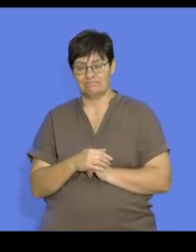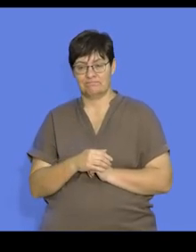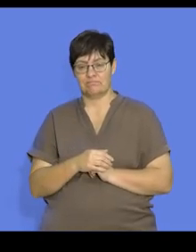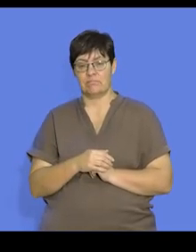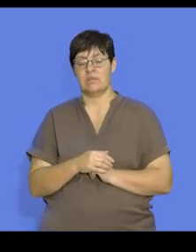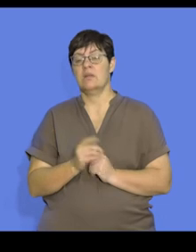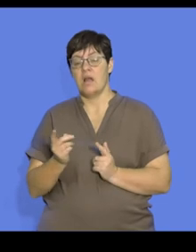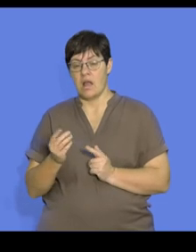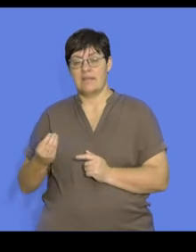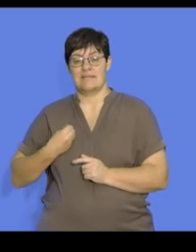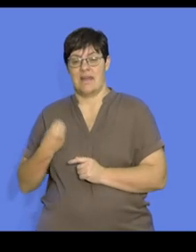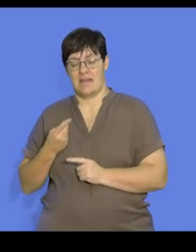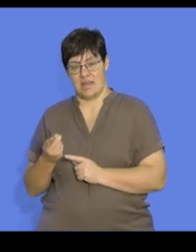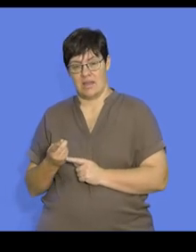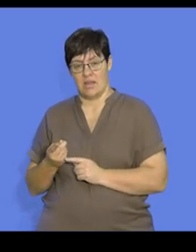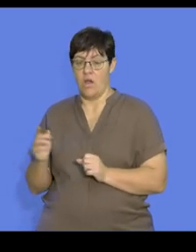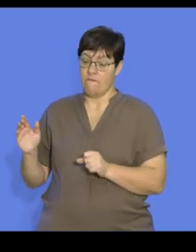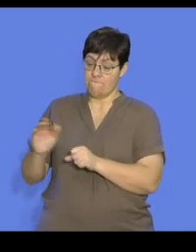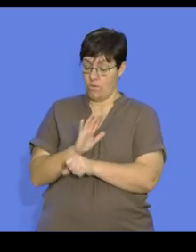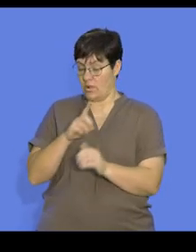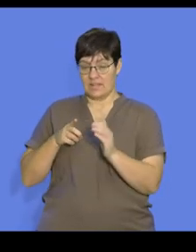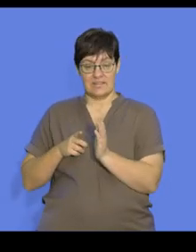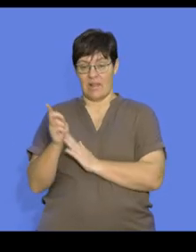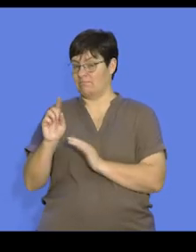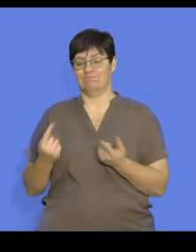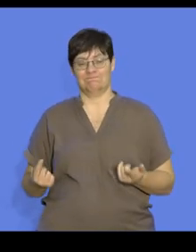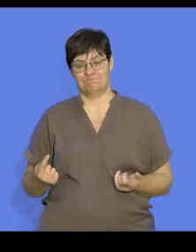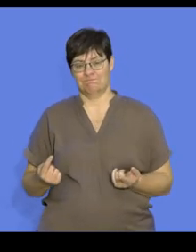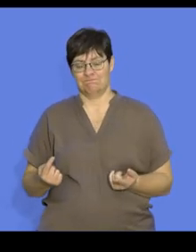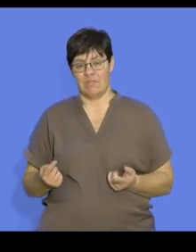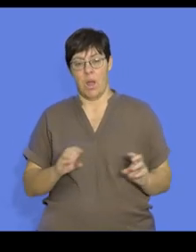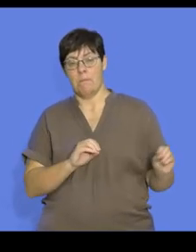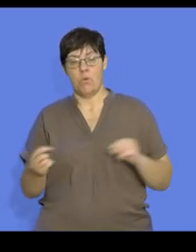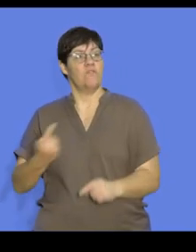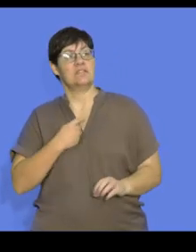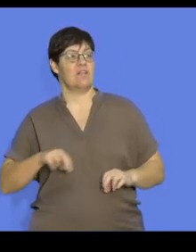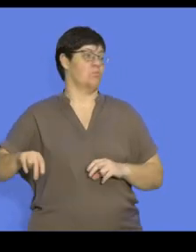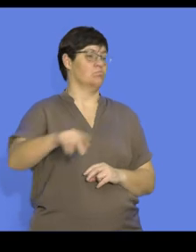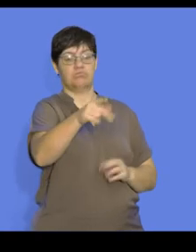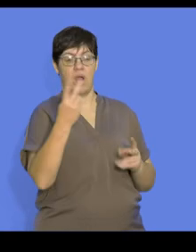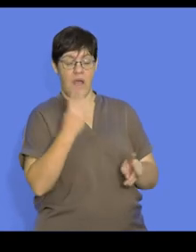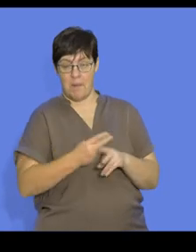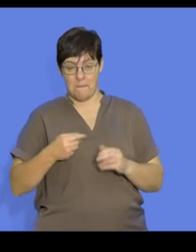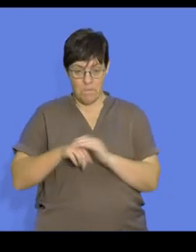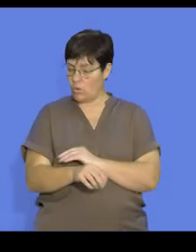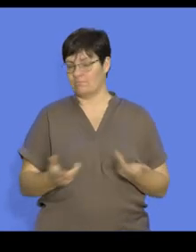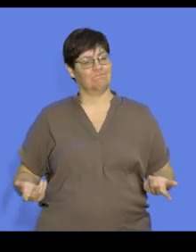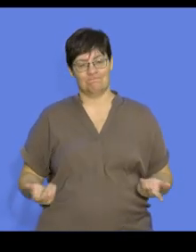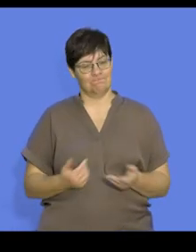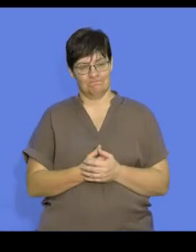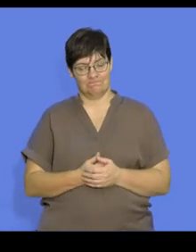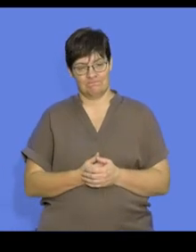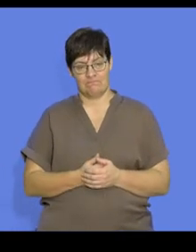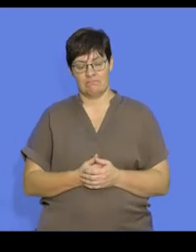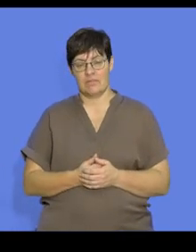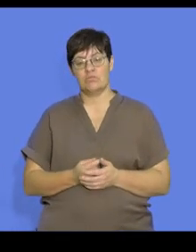in species where the young are not fully developed and cannot move around immediately after being born